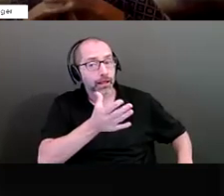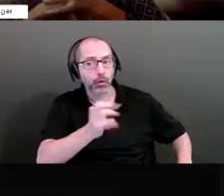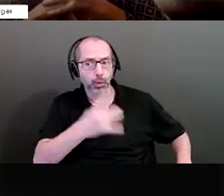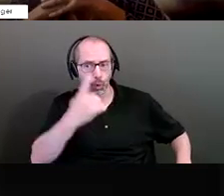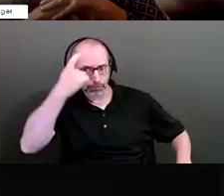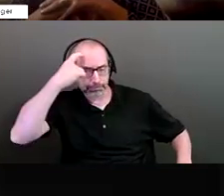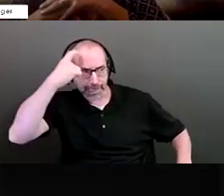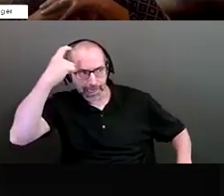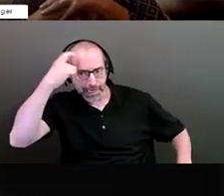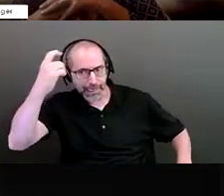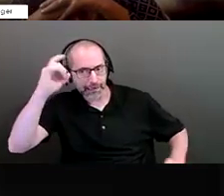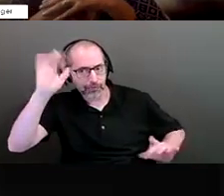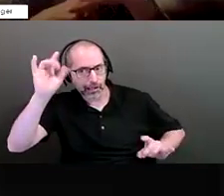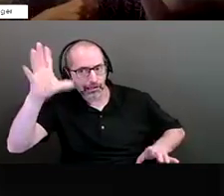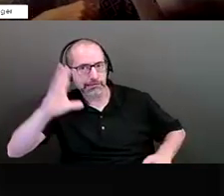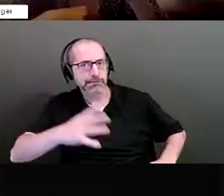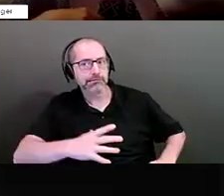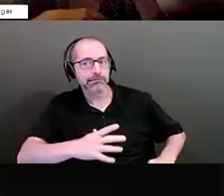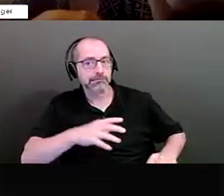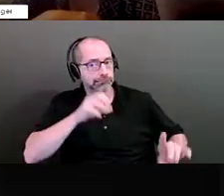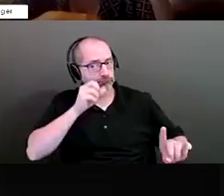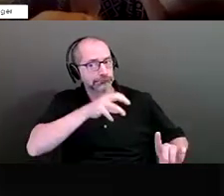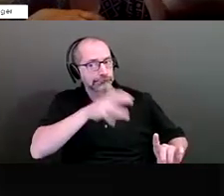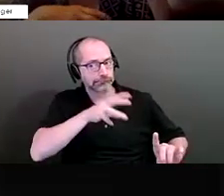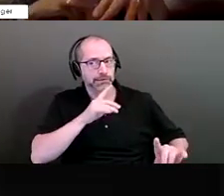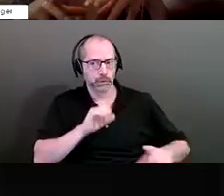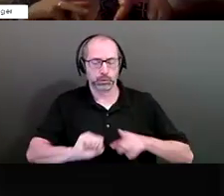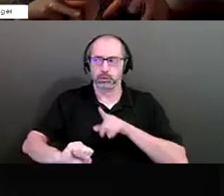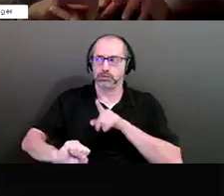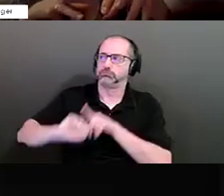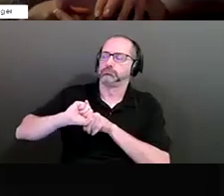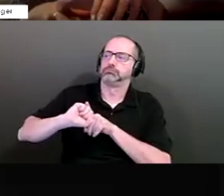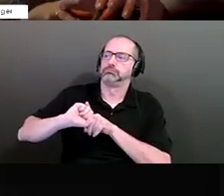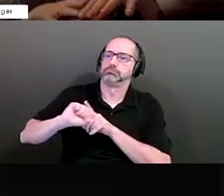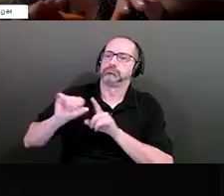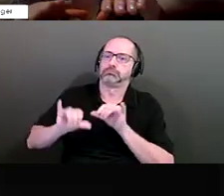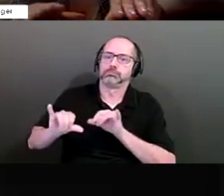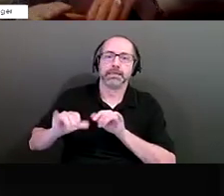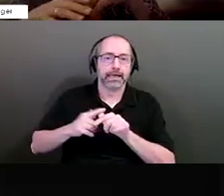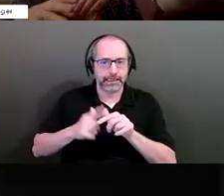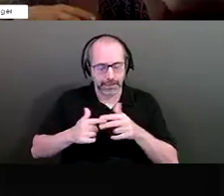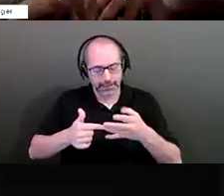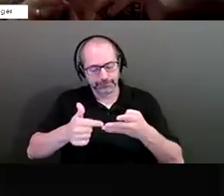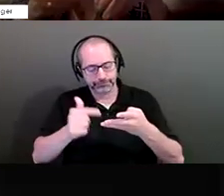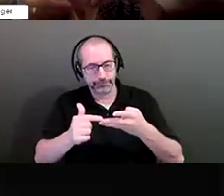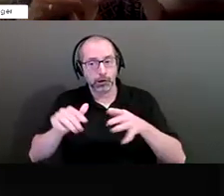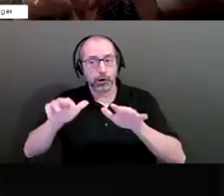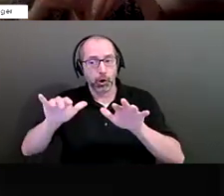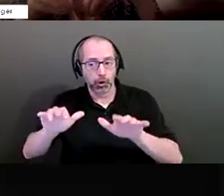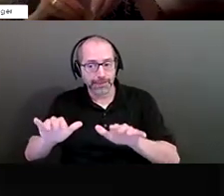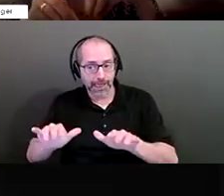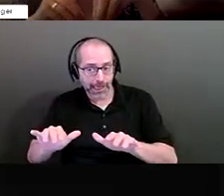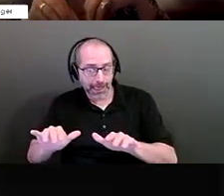violence is very impactful. And then there is a sort of calming down period, a honeymoon period, and things